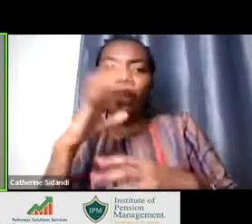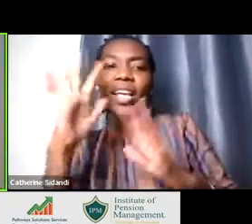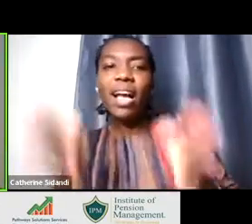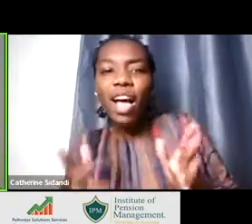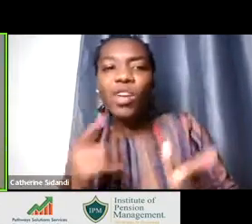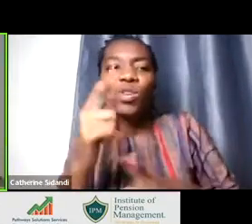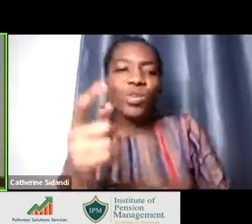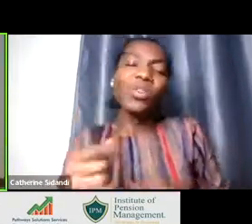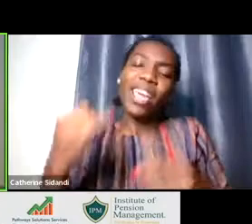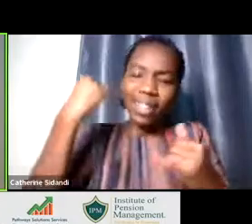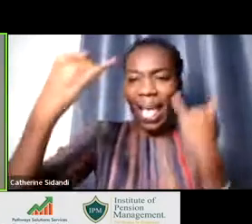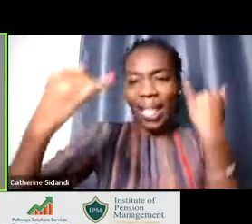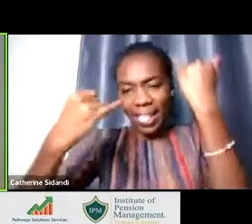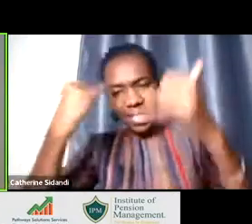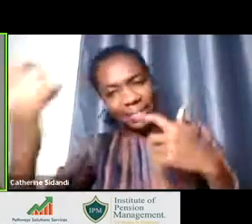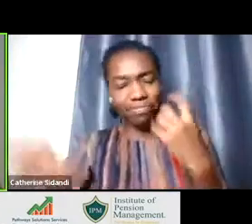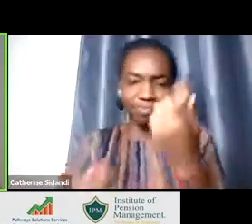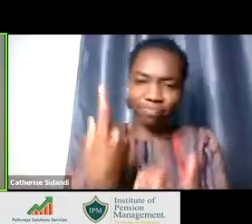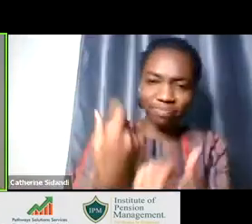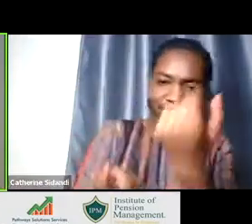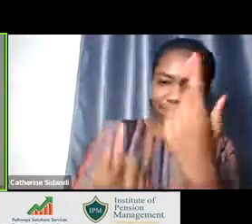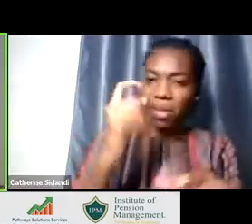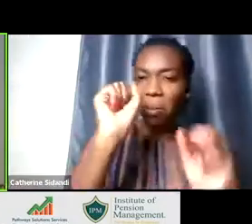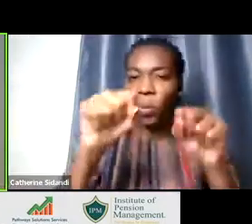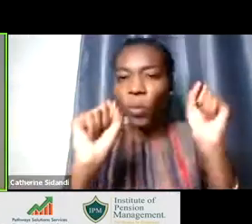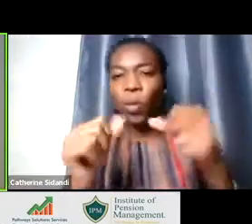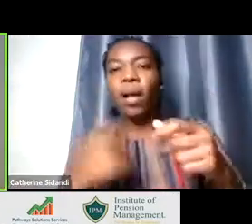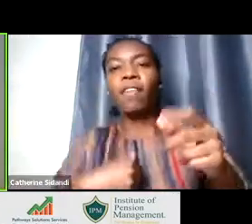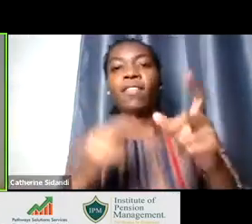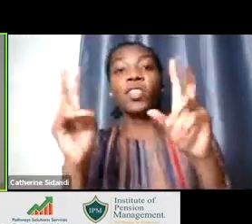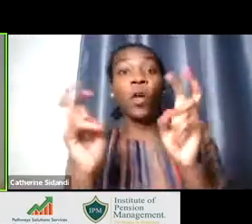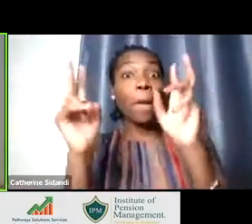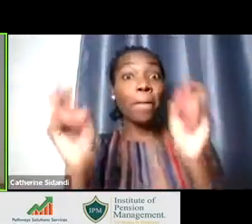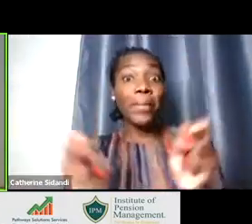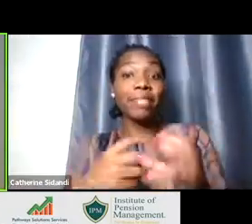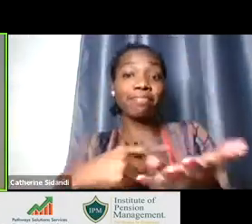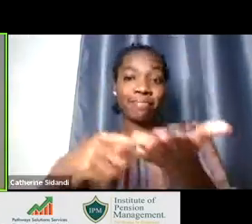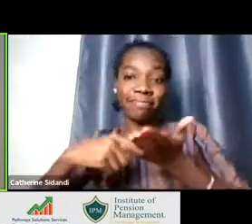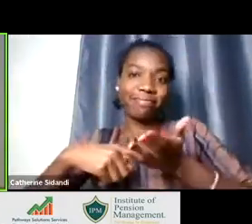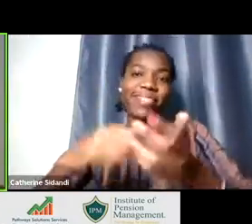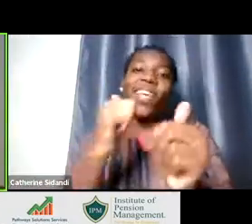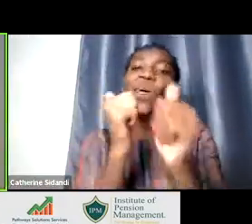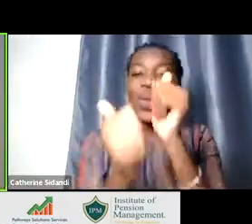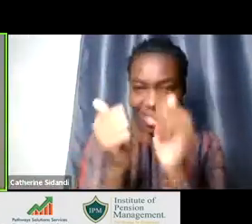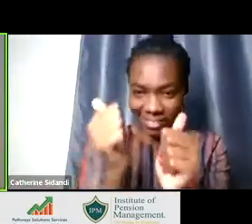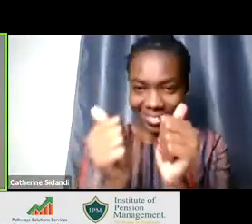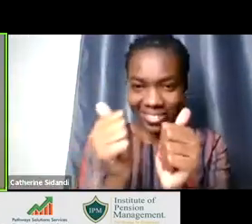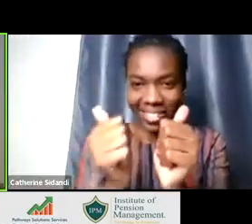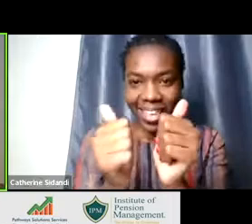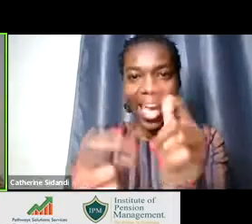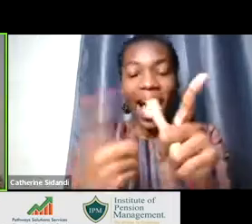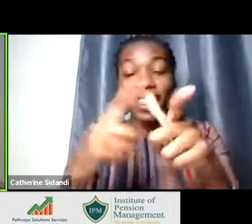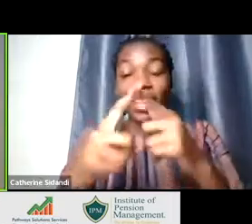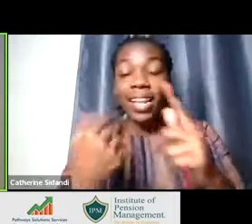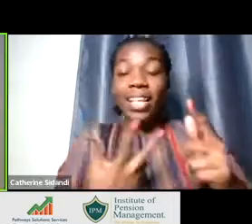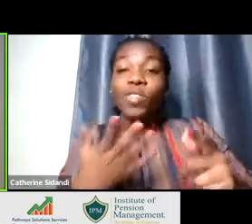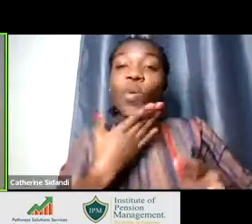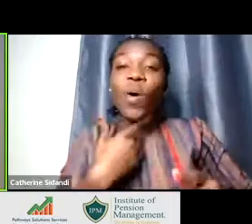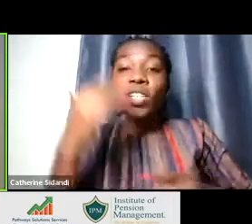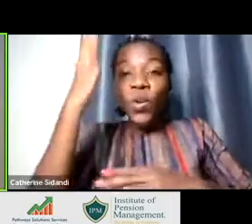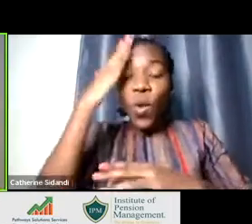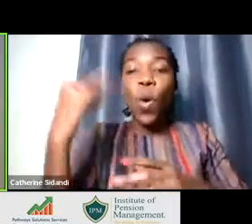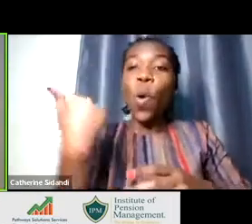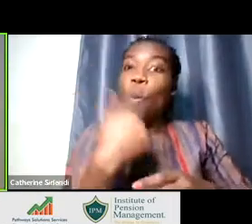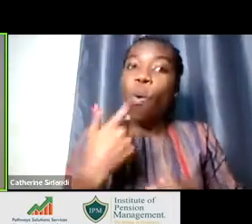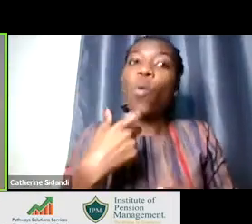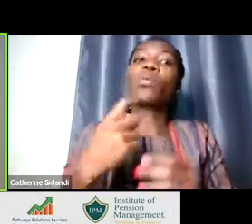host? What are some of the topics that you'd want us to discuss? And we just want to also know who really are our